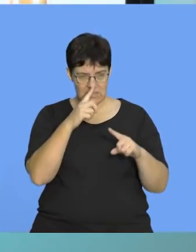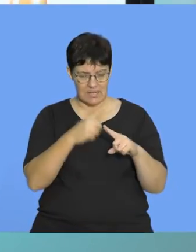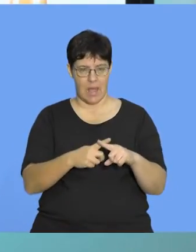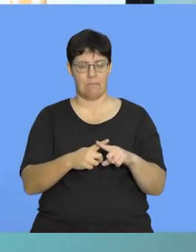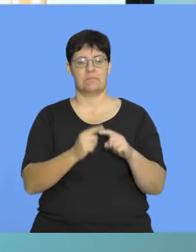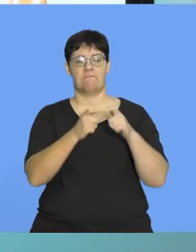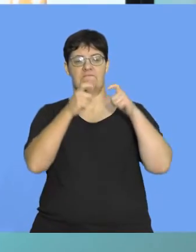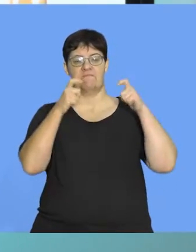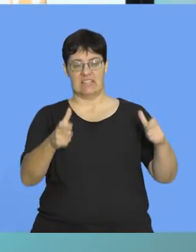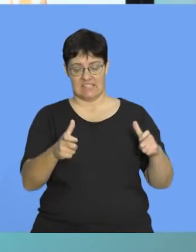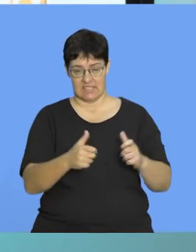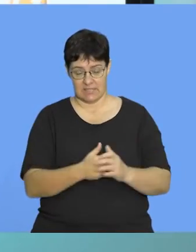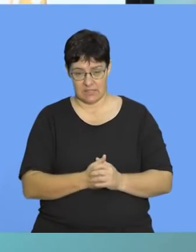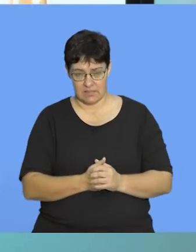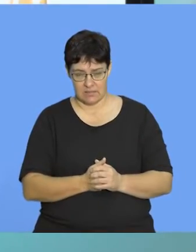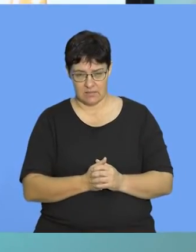times bigger.